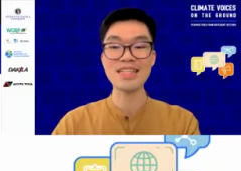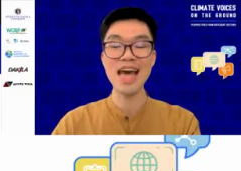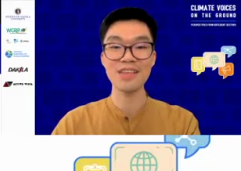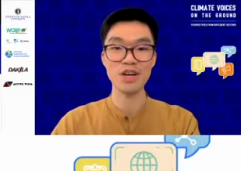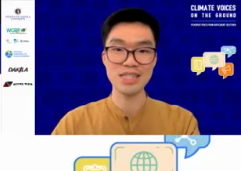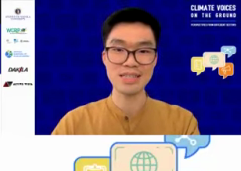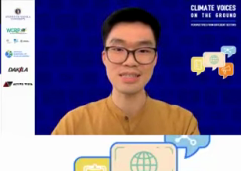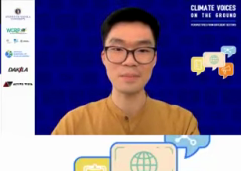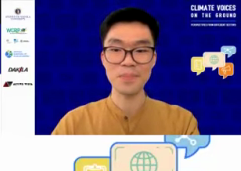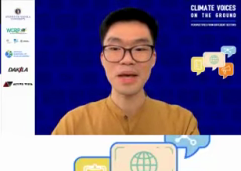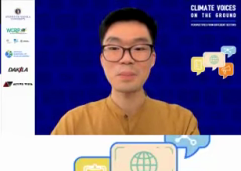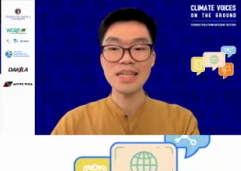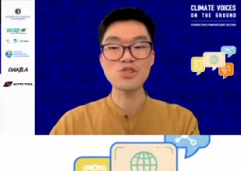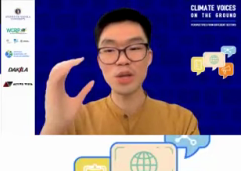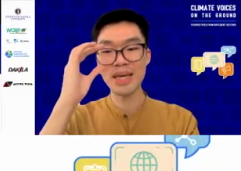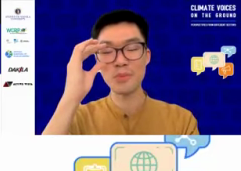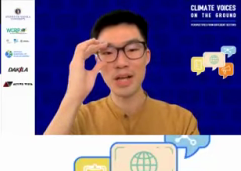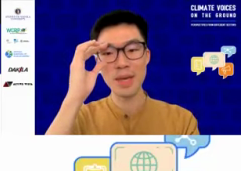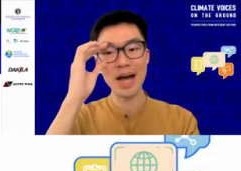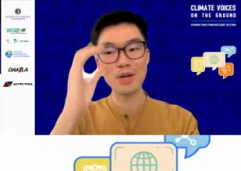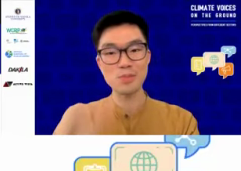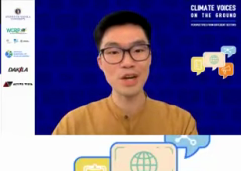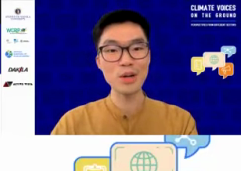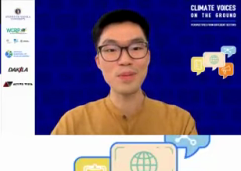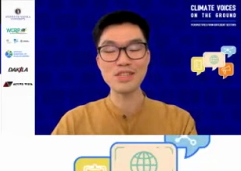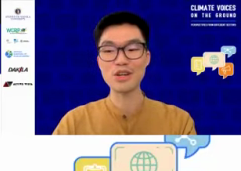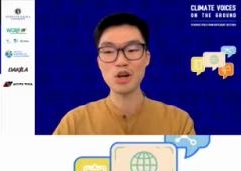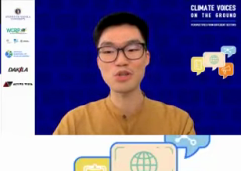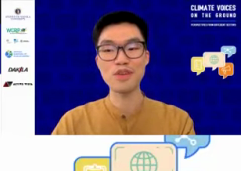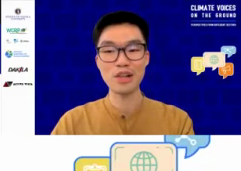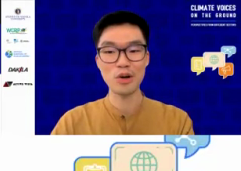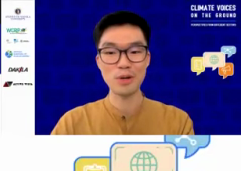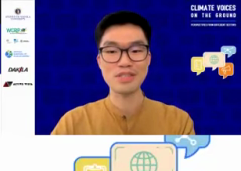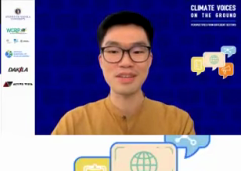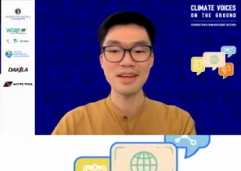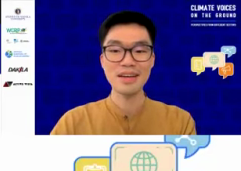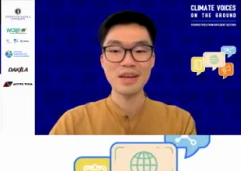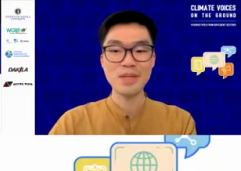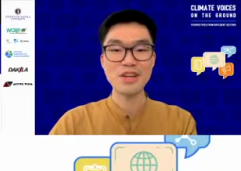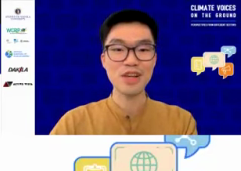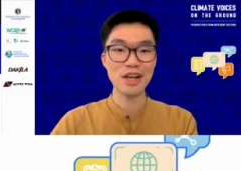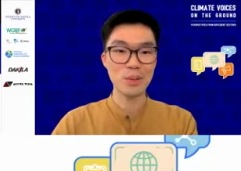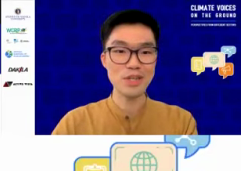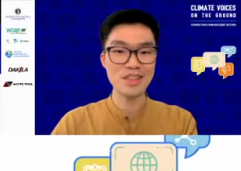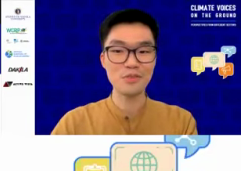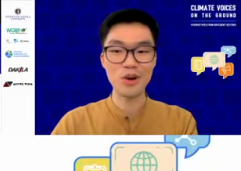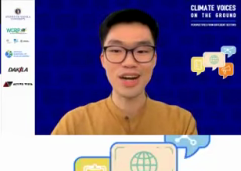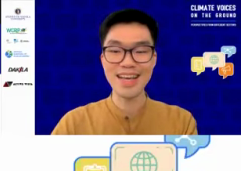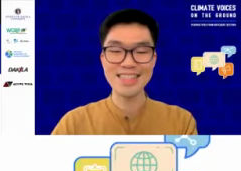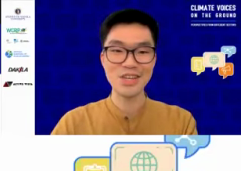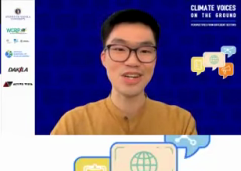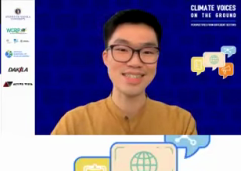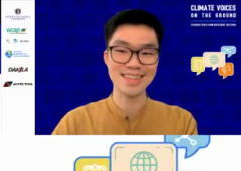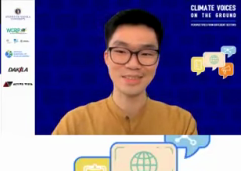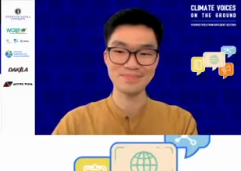and human rights advocacies. Please join me in welcoming our speaker, Mr. Joshua Villalobos. Mr. Villalobos, the